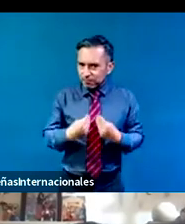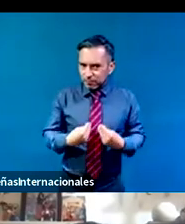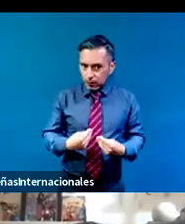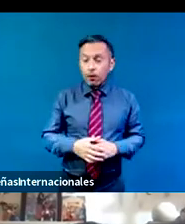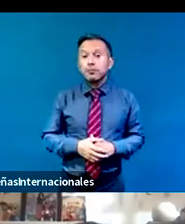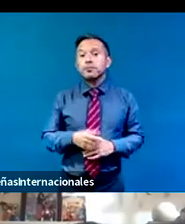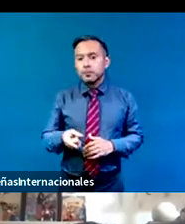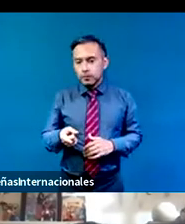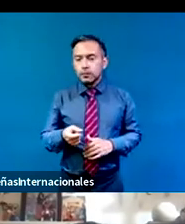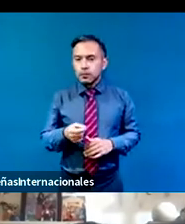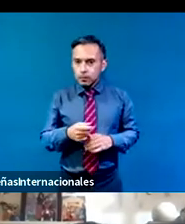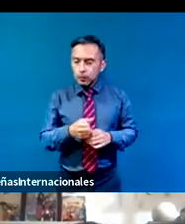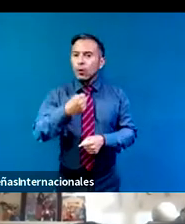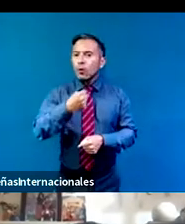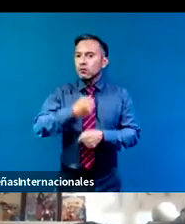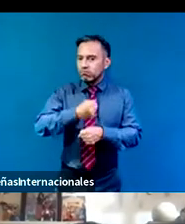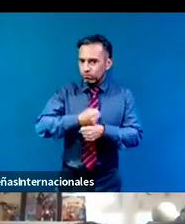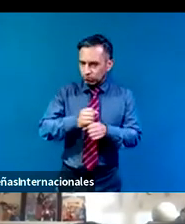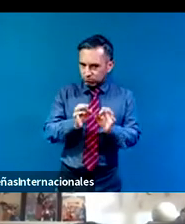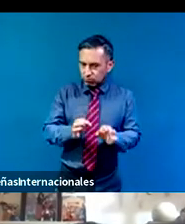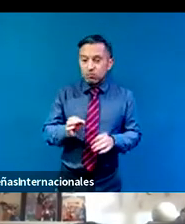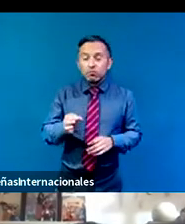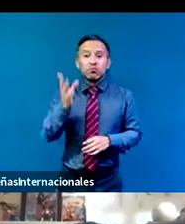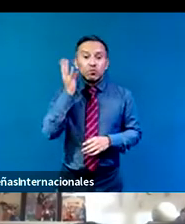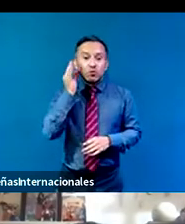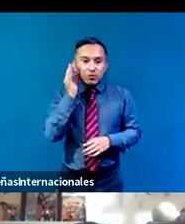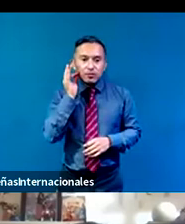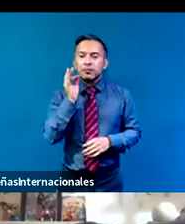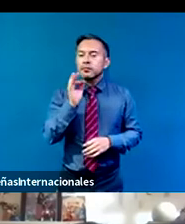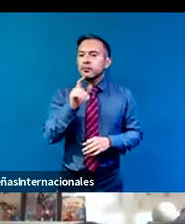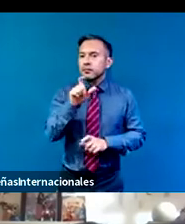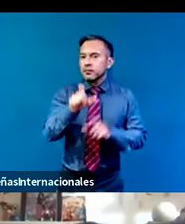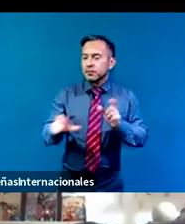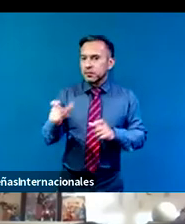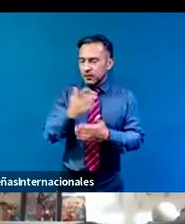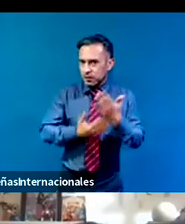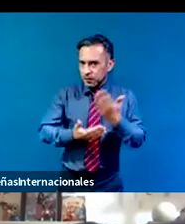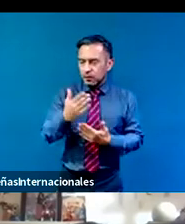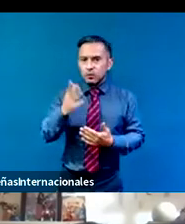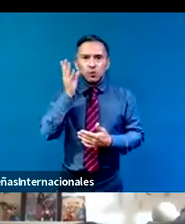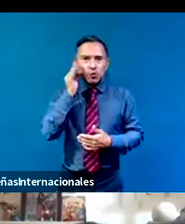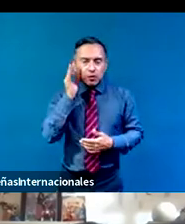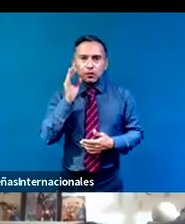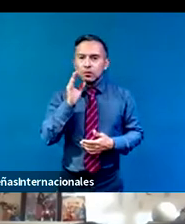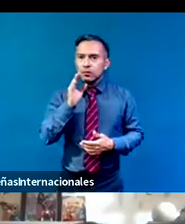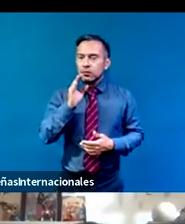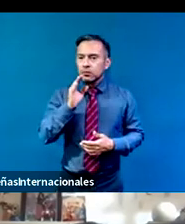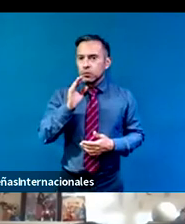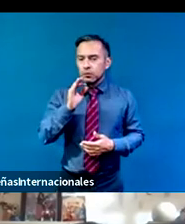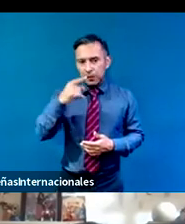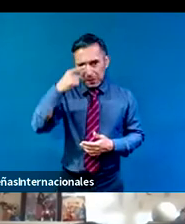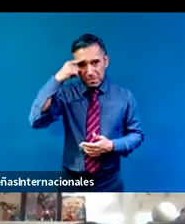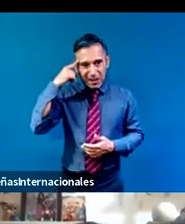disabilities, women of color, migrant workers. It's also to look women in informal, in the